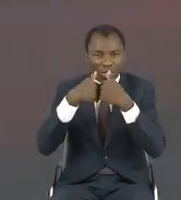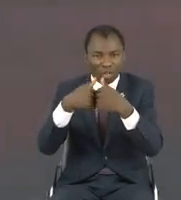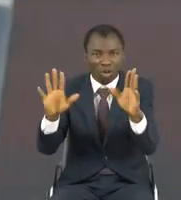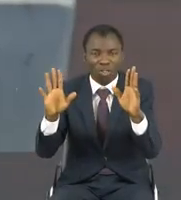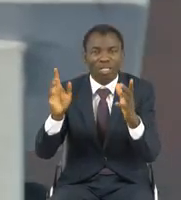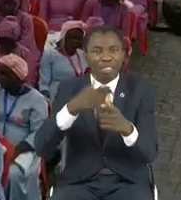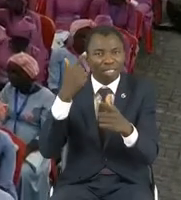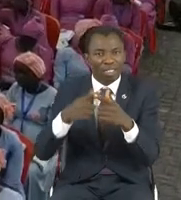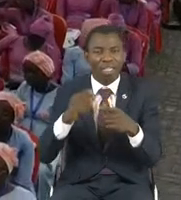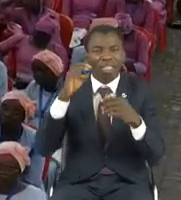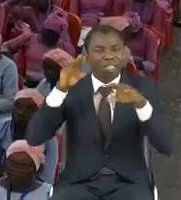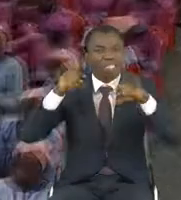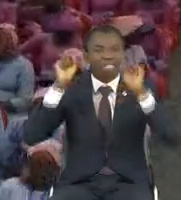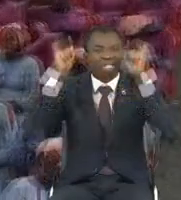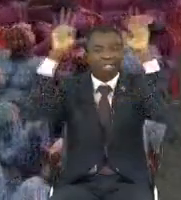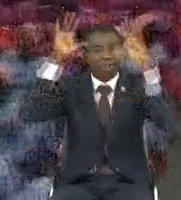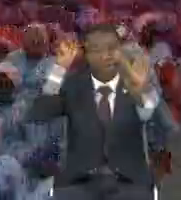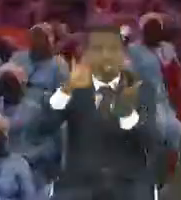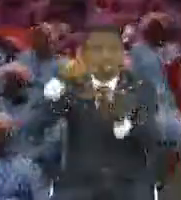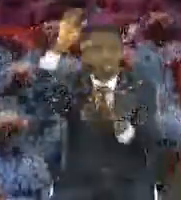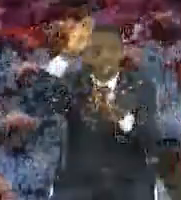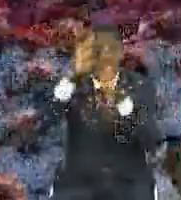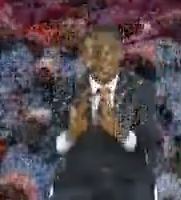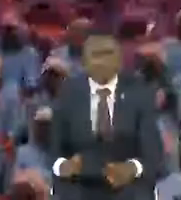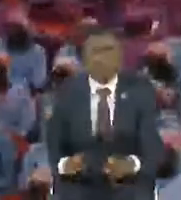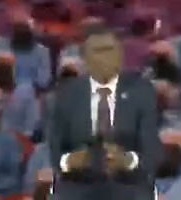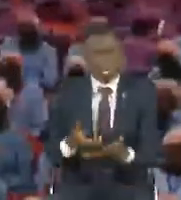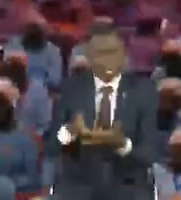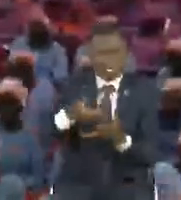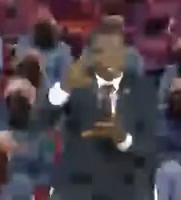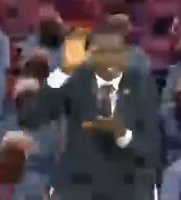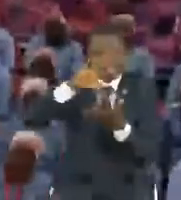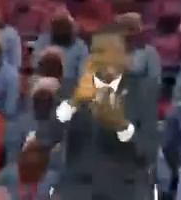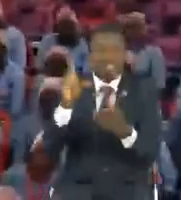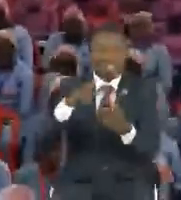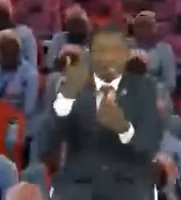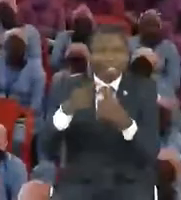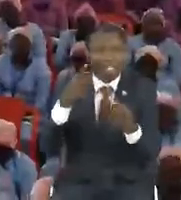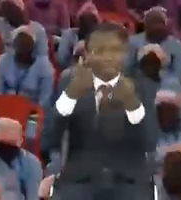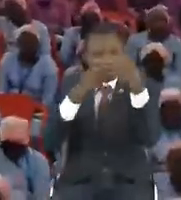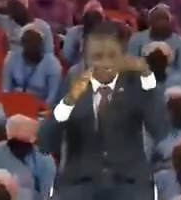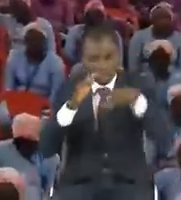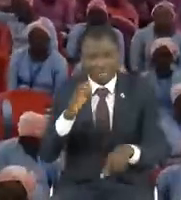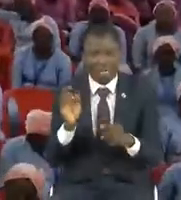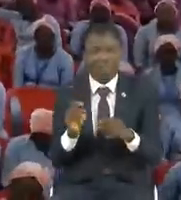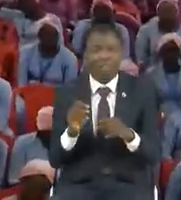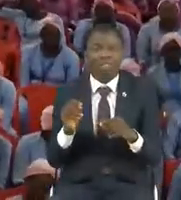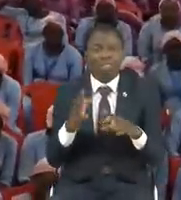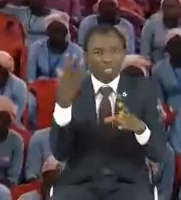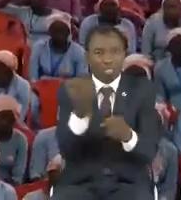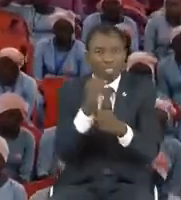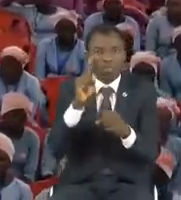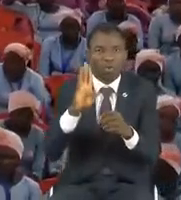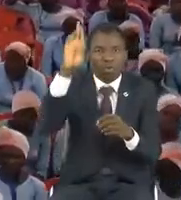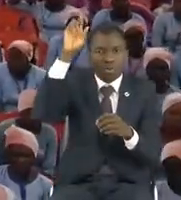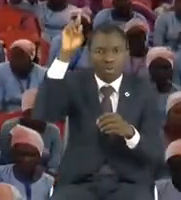his honor, and he gave up his riches. And then he stooped down and he picked you up, and now